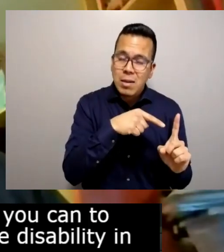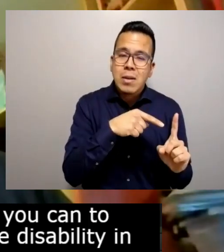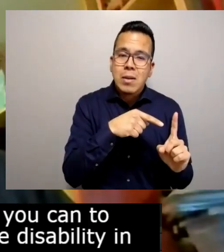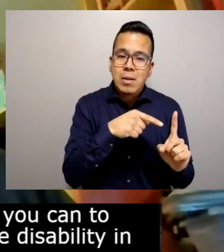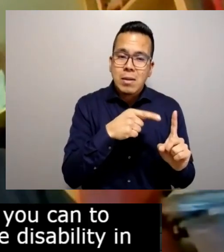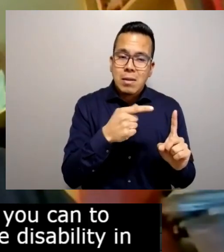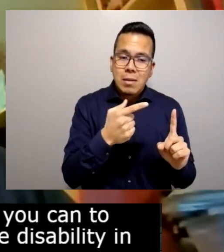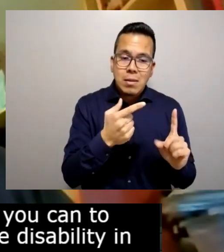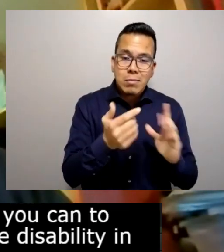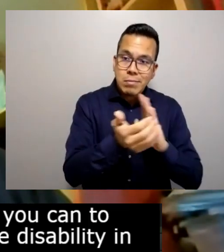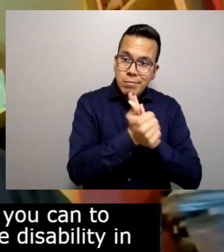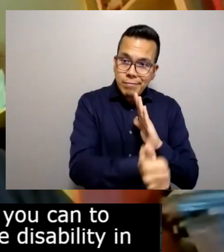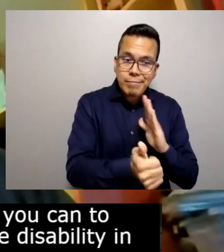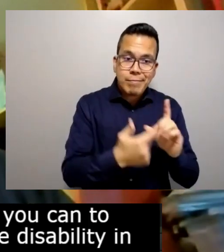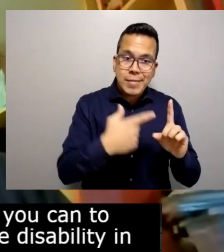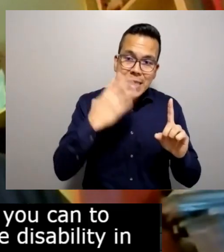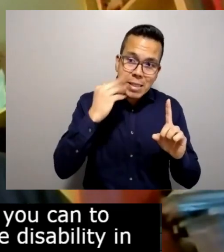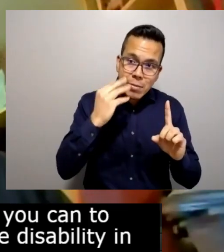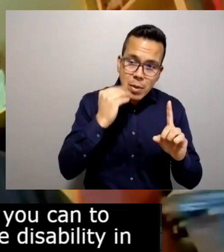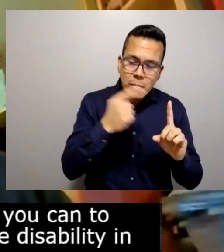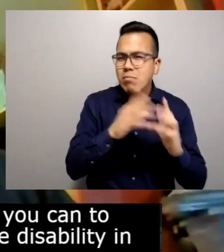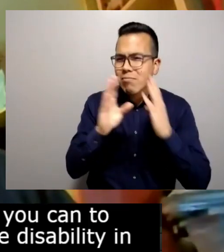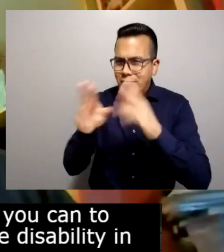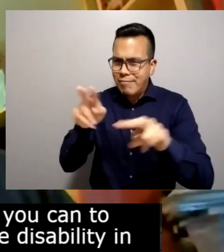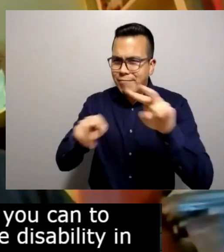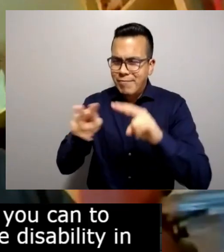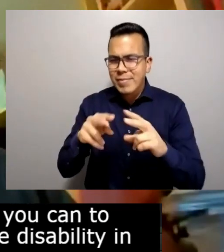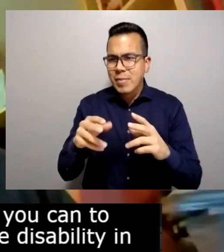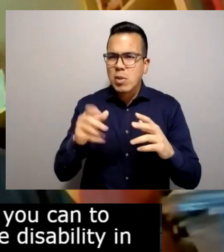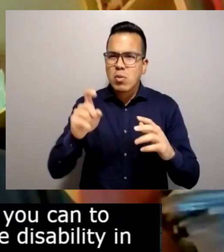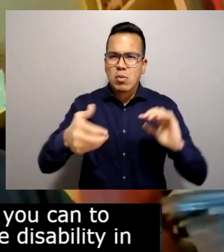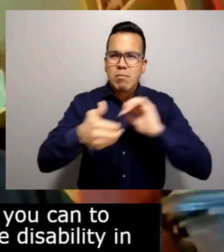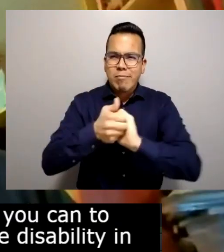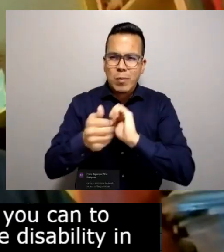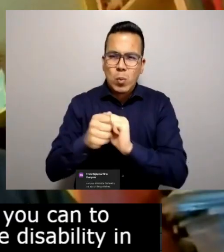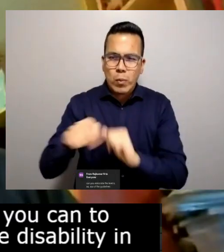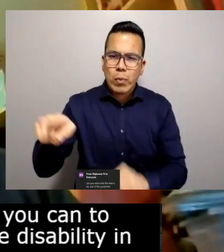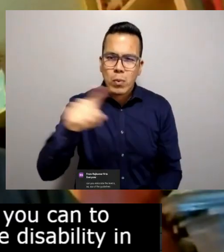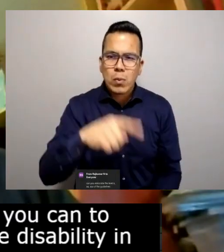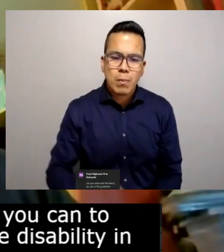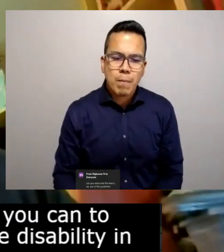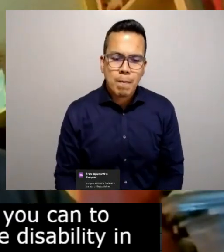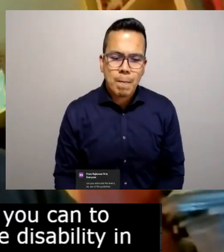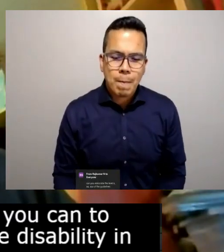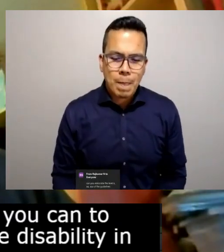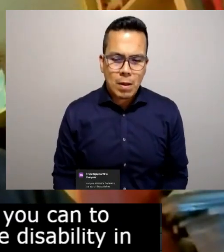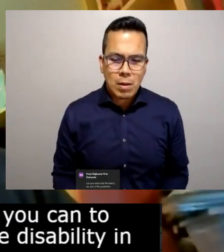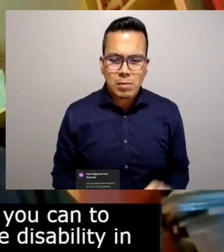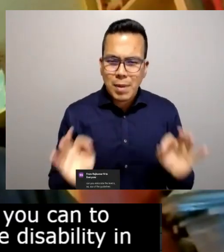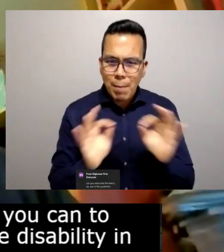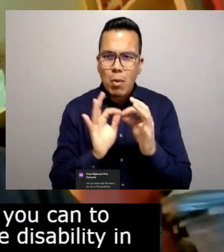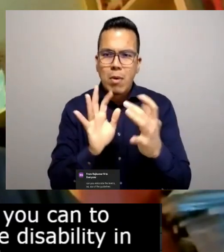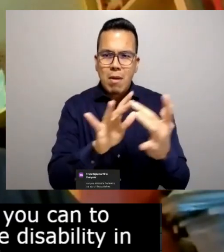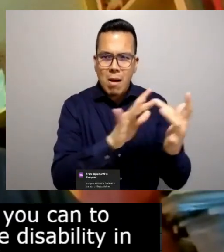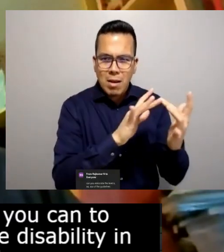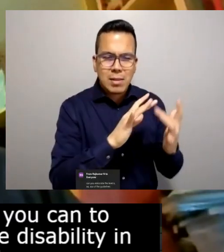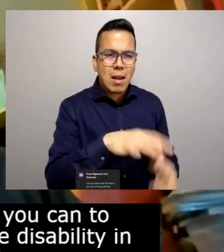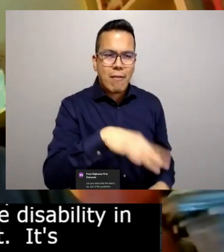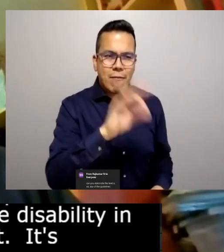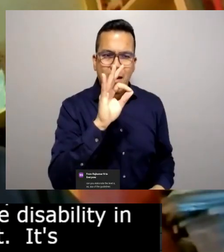to work with you on that. So uh, it's important to reach out and find